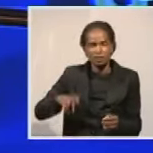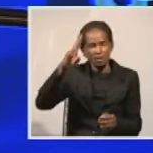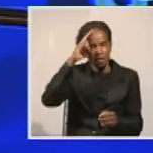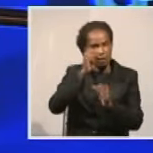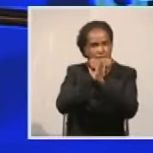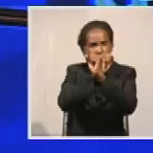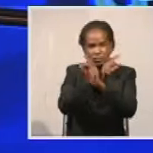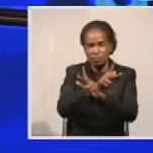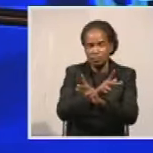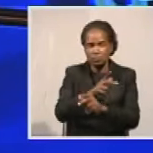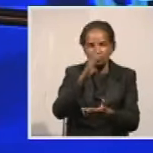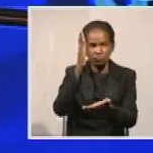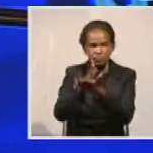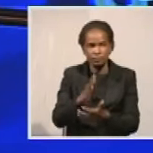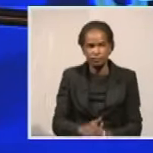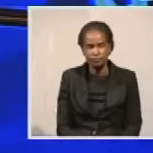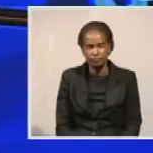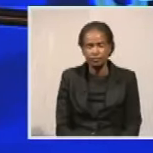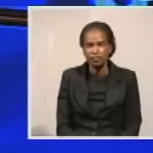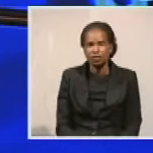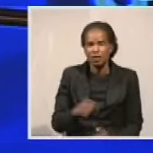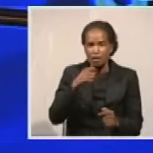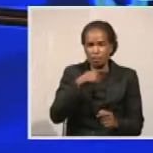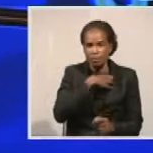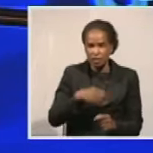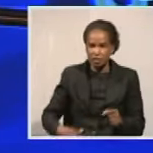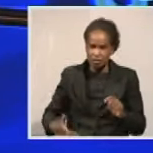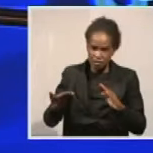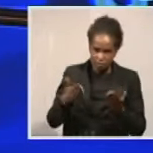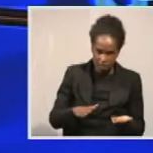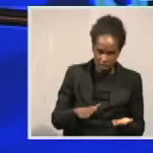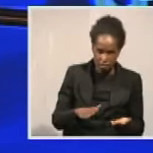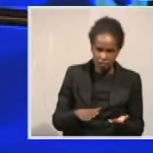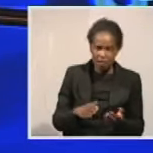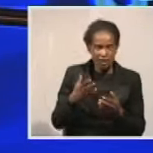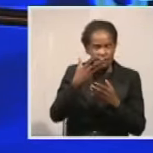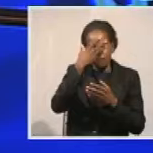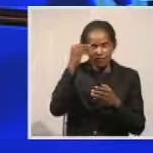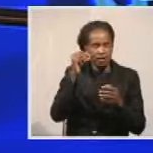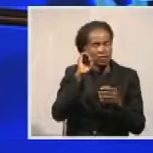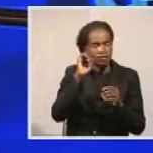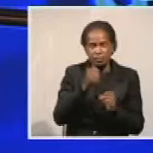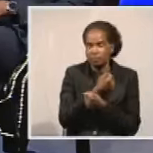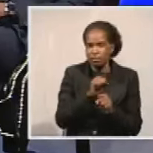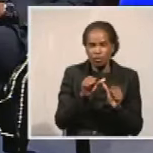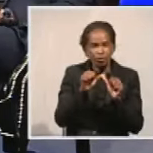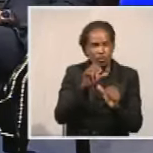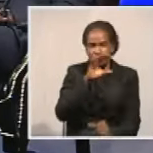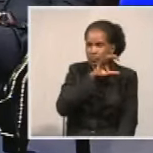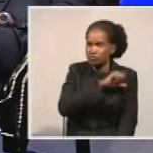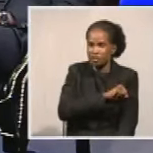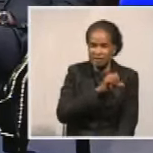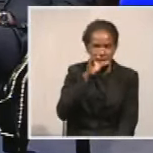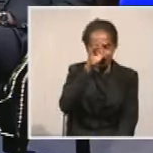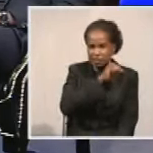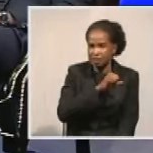And we are going to miss him for a long time. Thank you very much for making time out to join